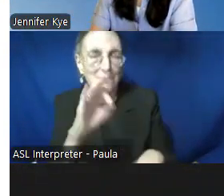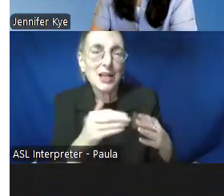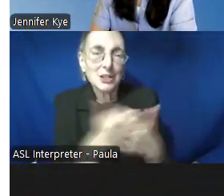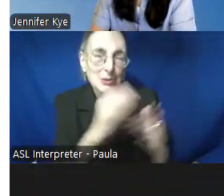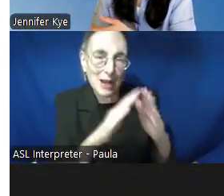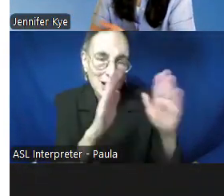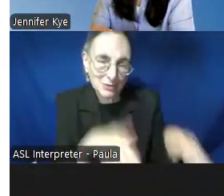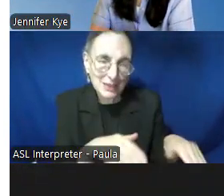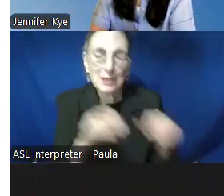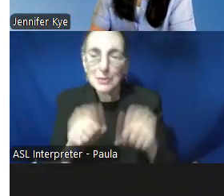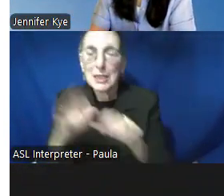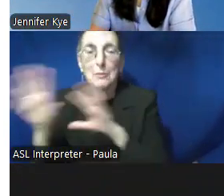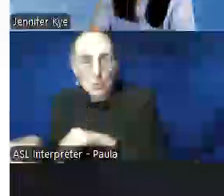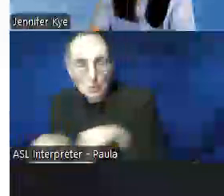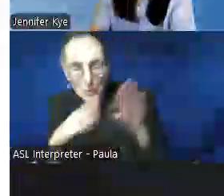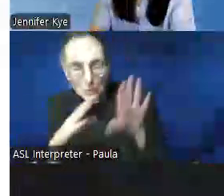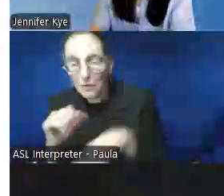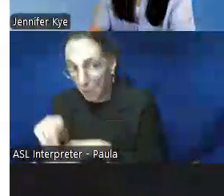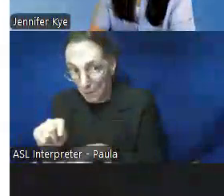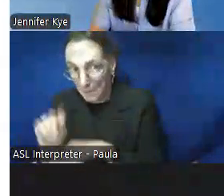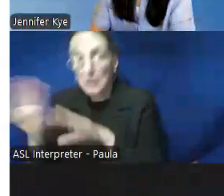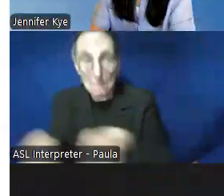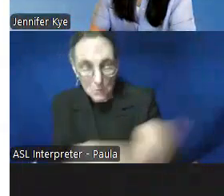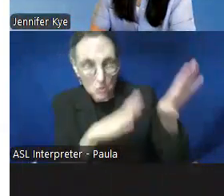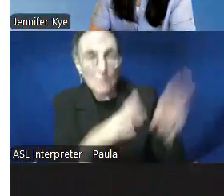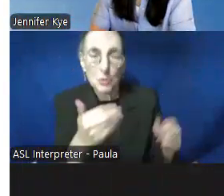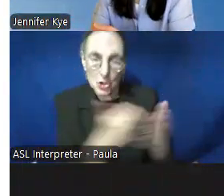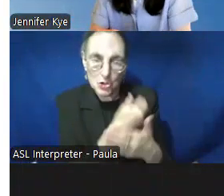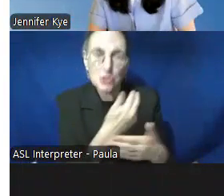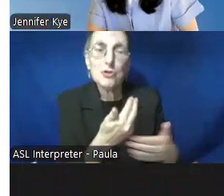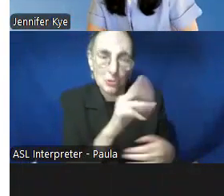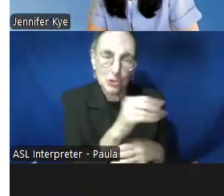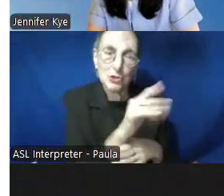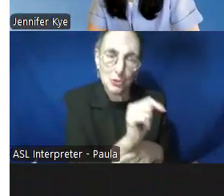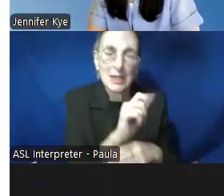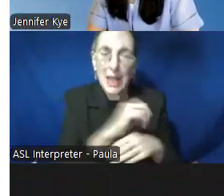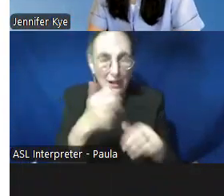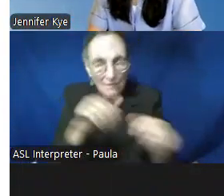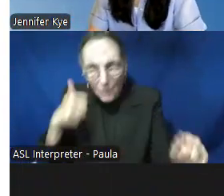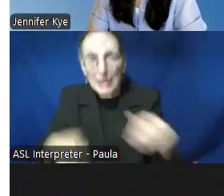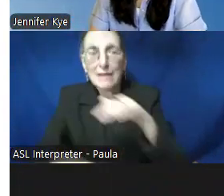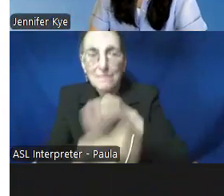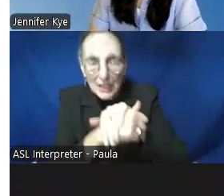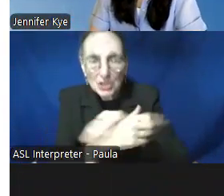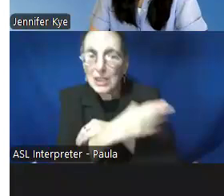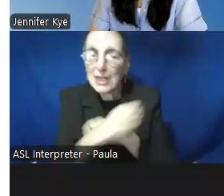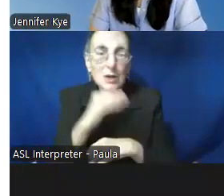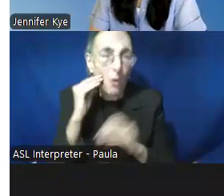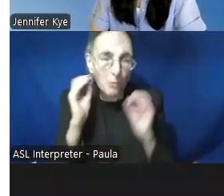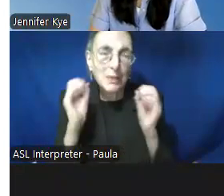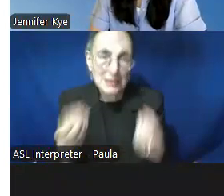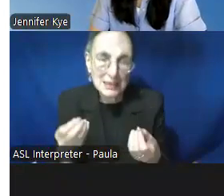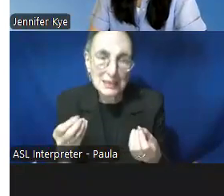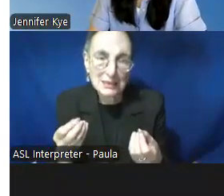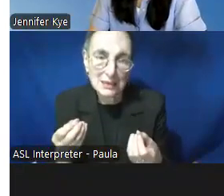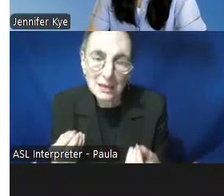her apartment to her new unit and avoid eviction and homelessness, which of course is the